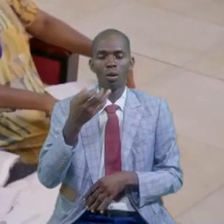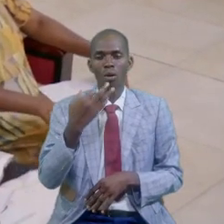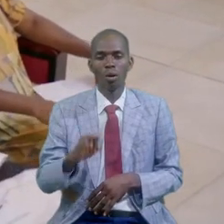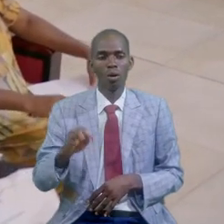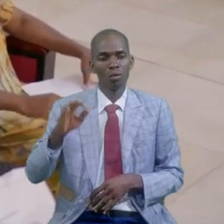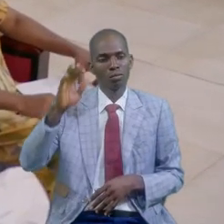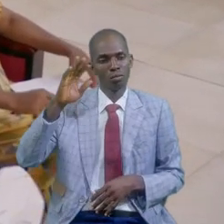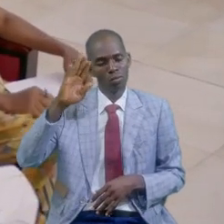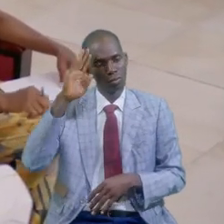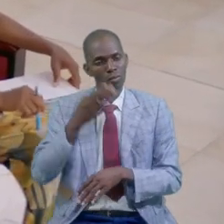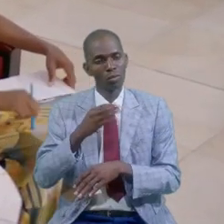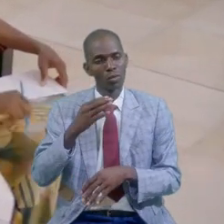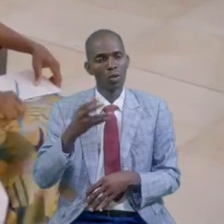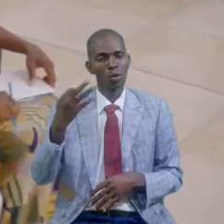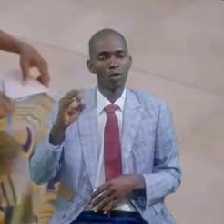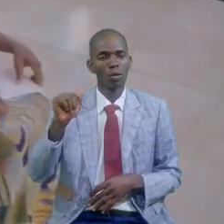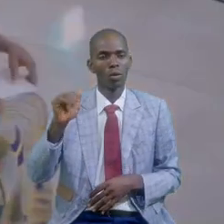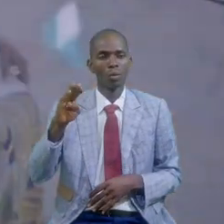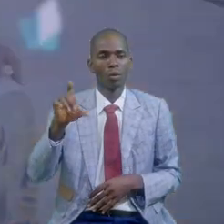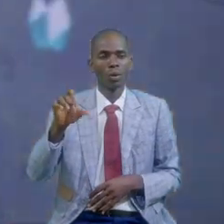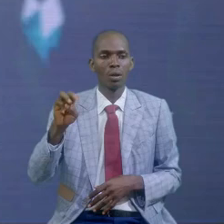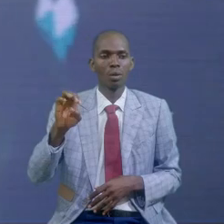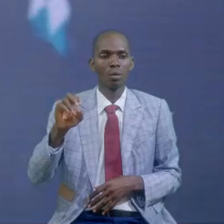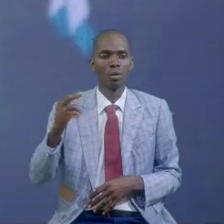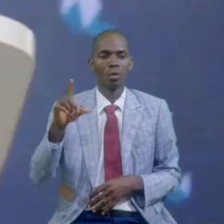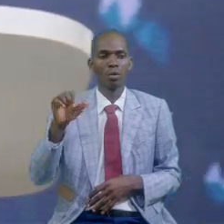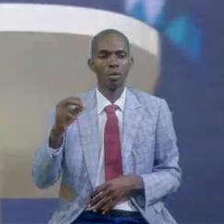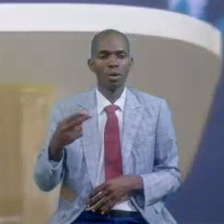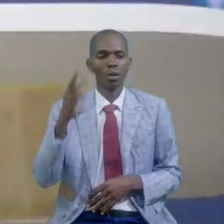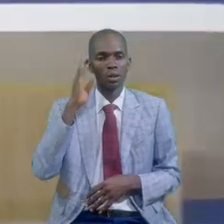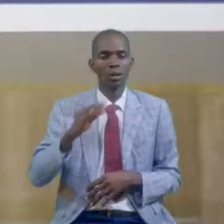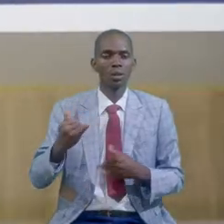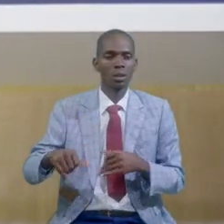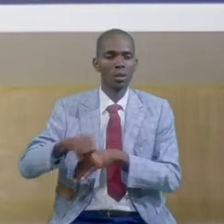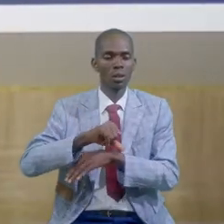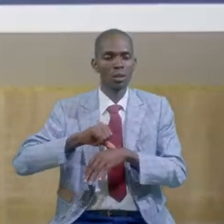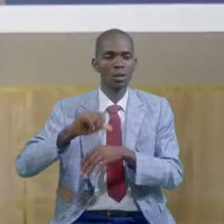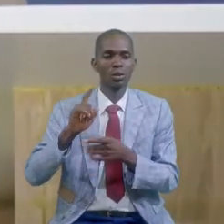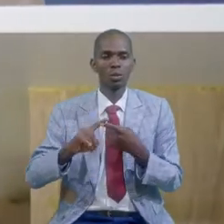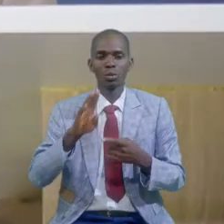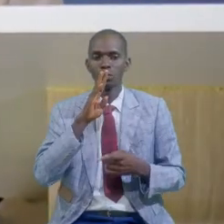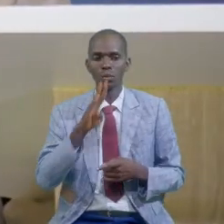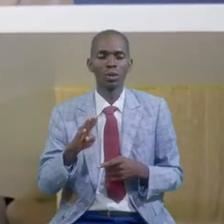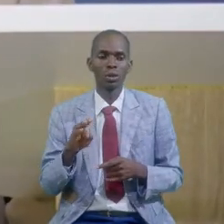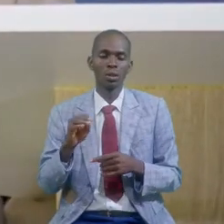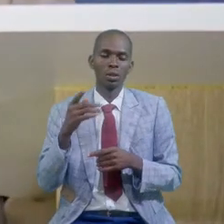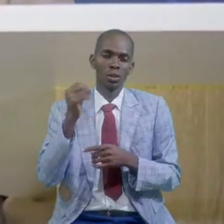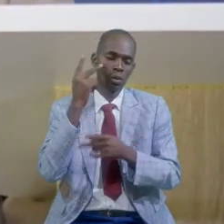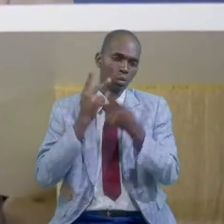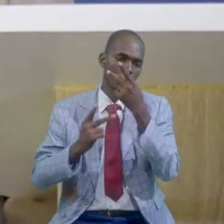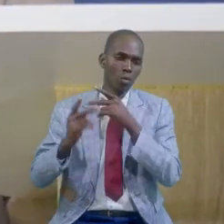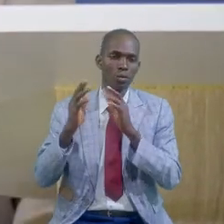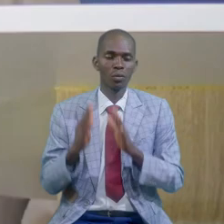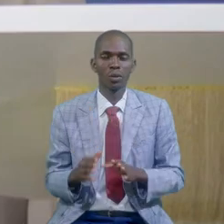thou anoint to be prophet in thy room. In